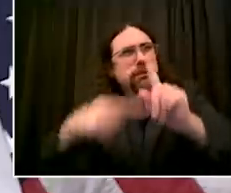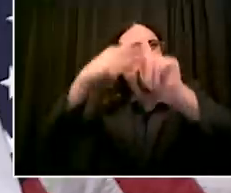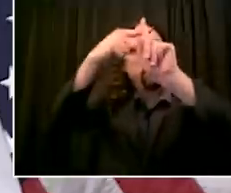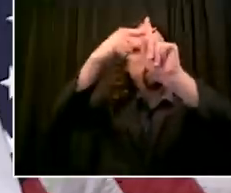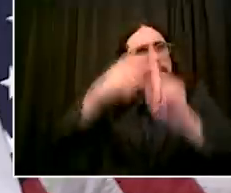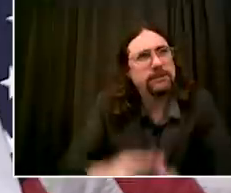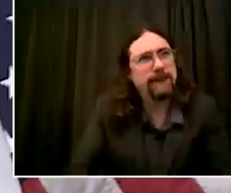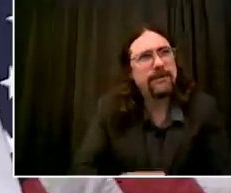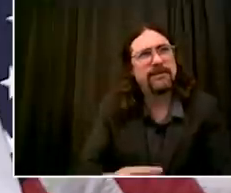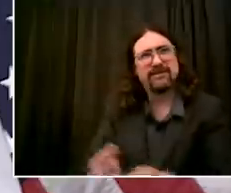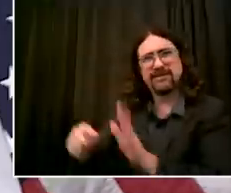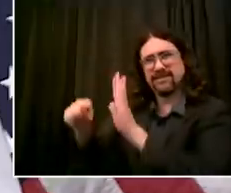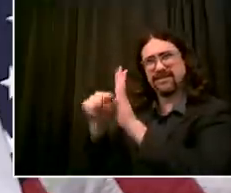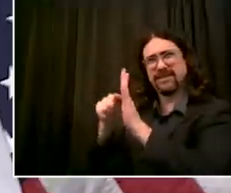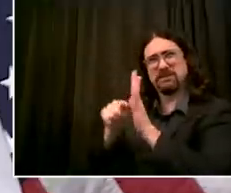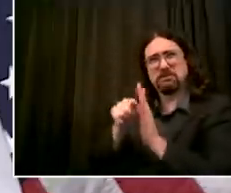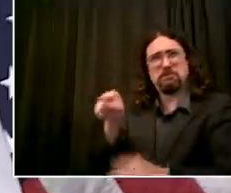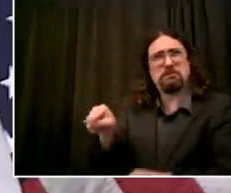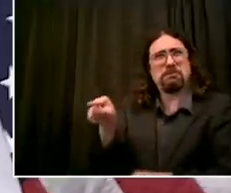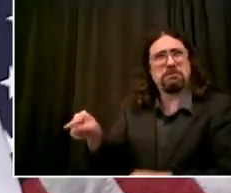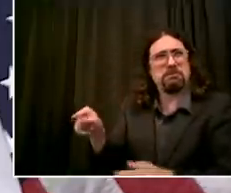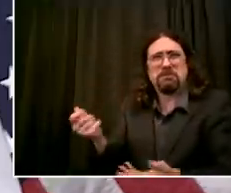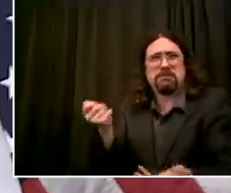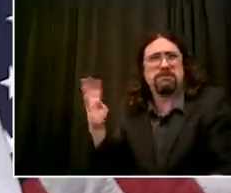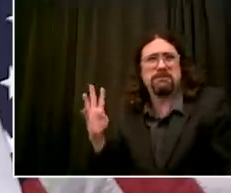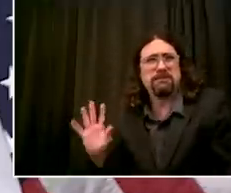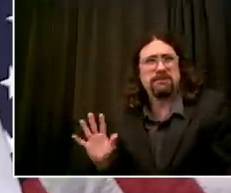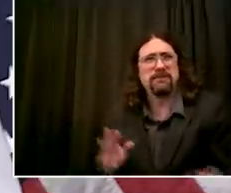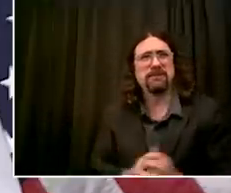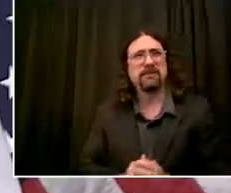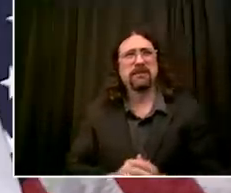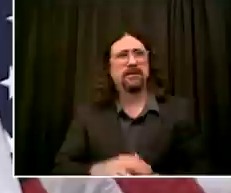80s? People raised their hand. I saw the South Bronx in the 80s.